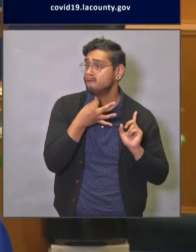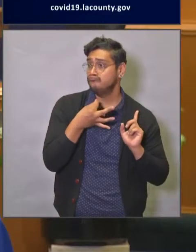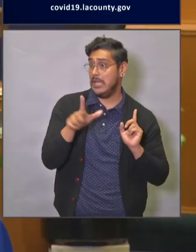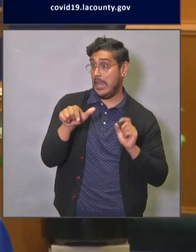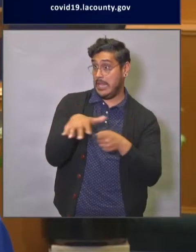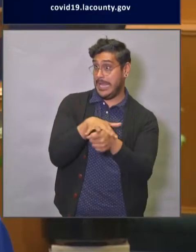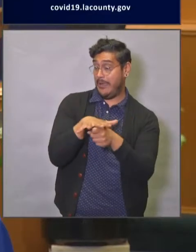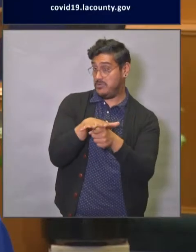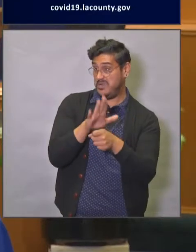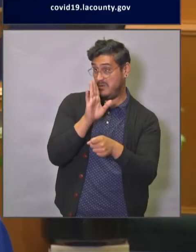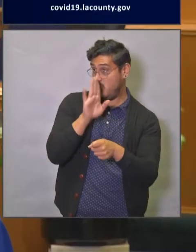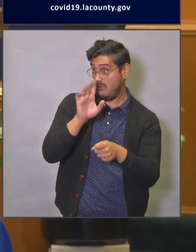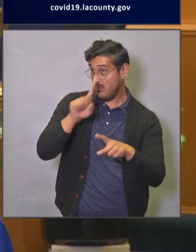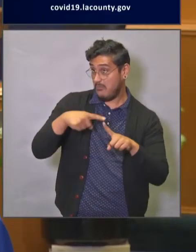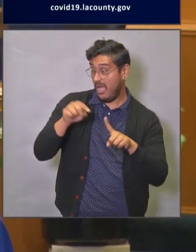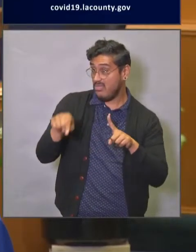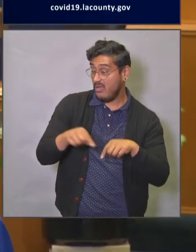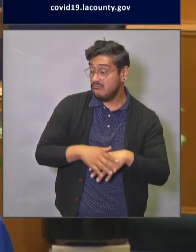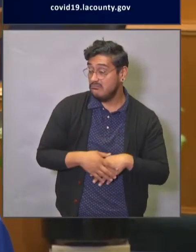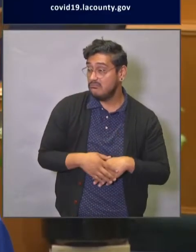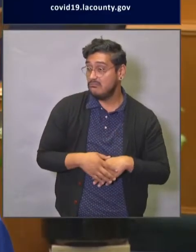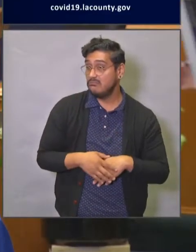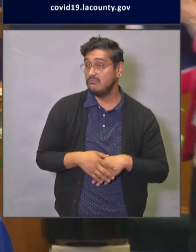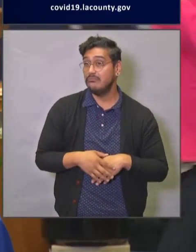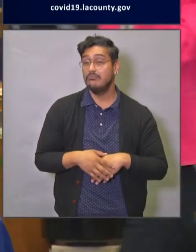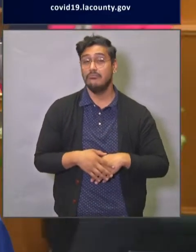that possibility.